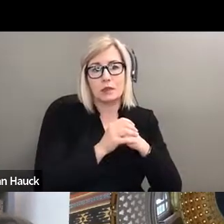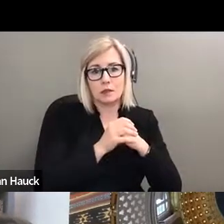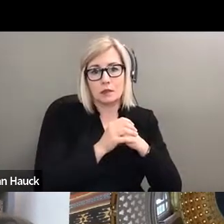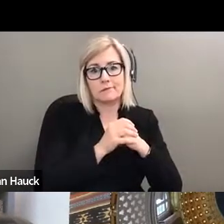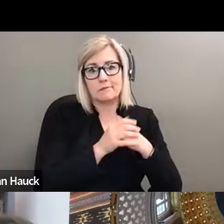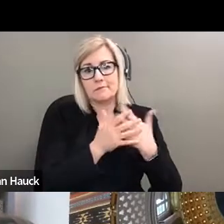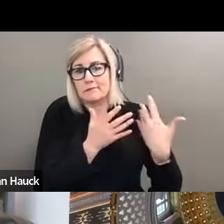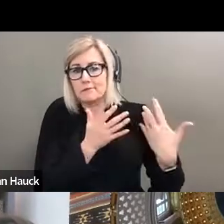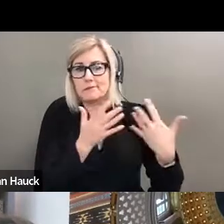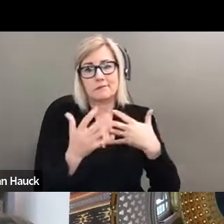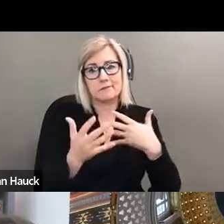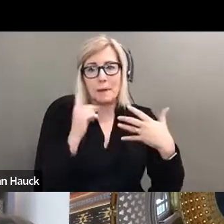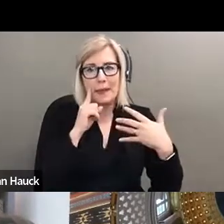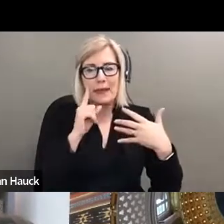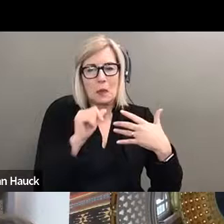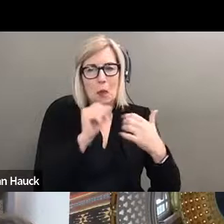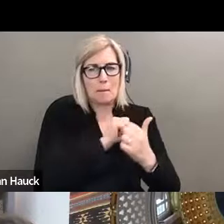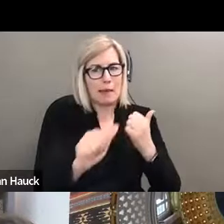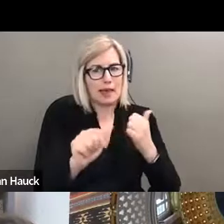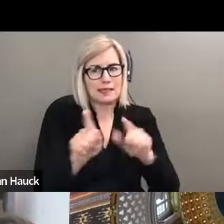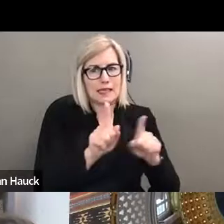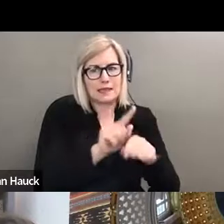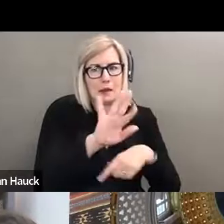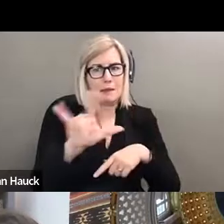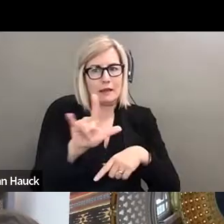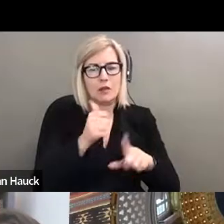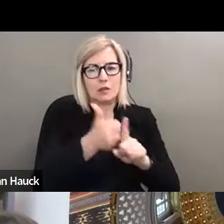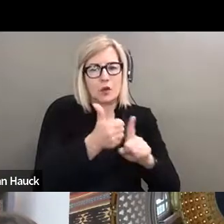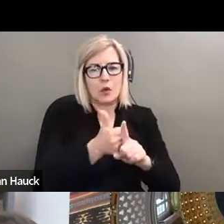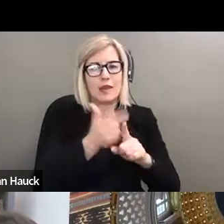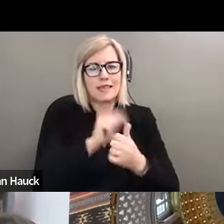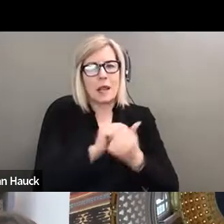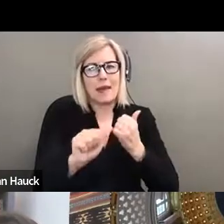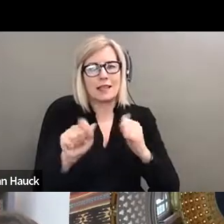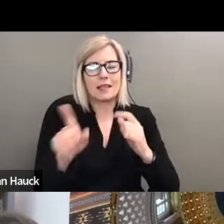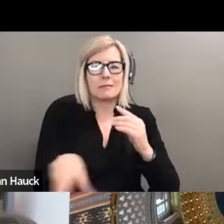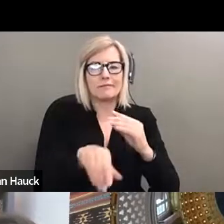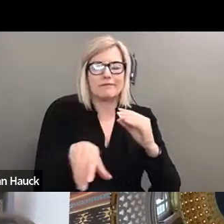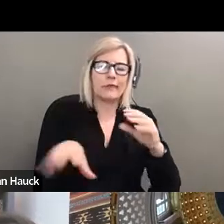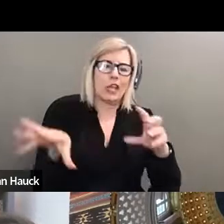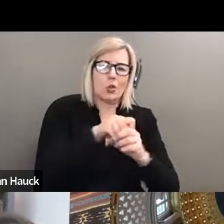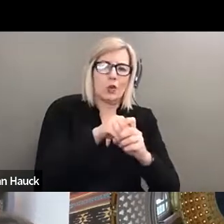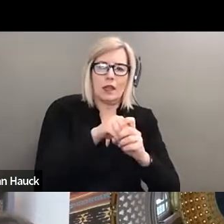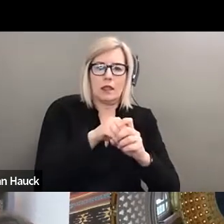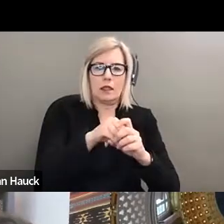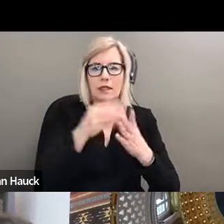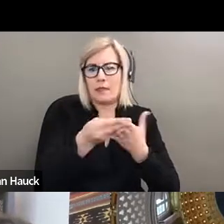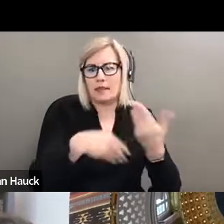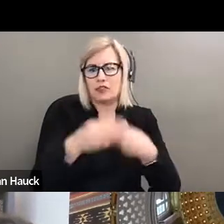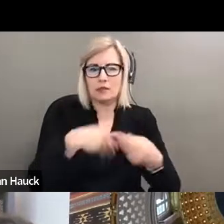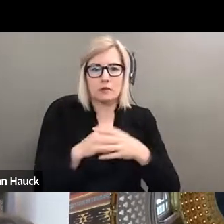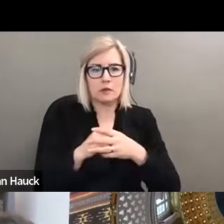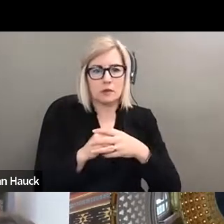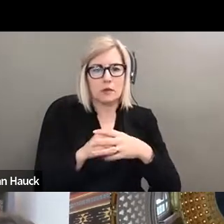I'm thinking that's probably not going to pass as it's a bill on its own. It's probably going to pass as a part of the budget. Senate